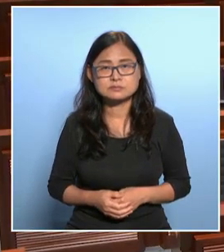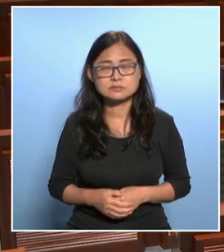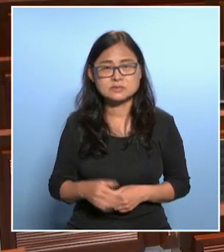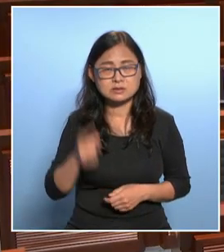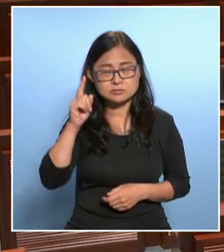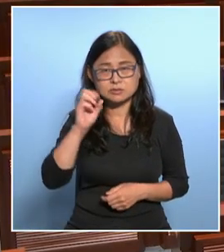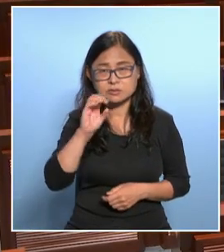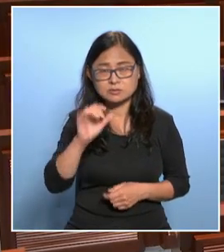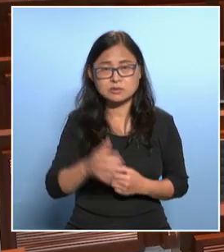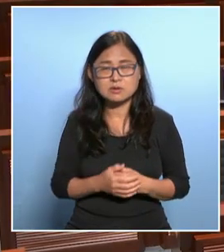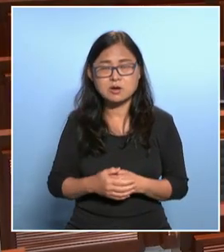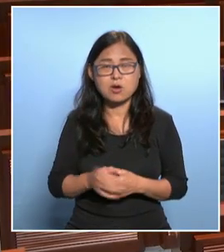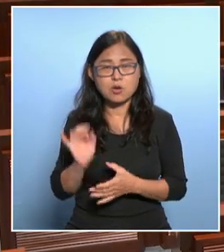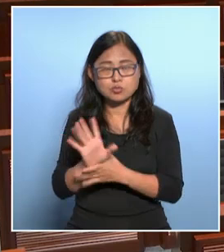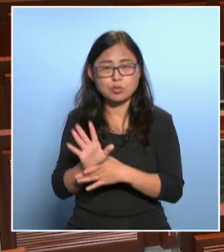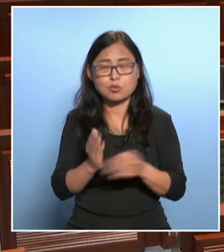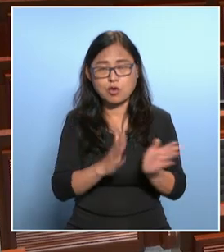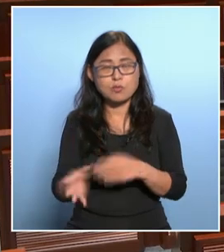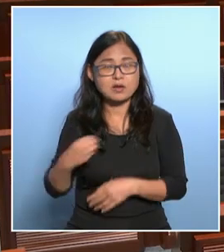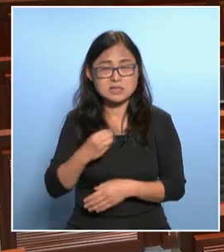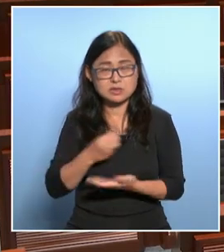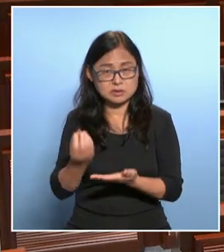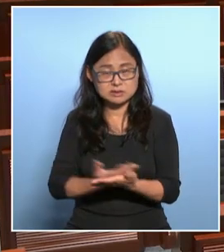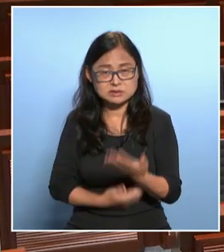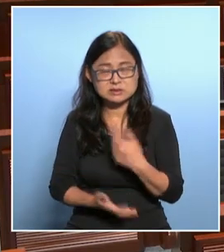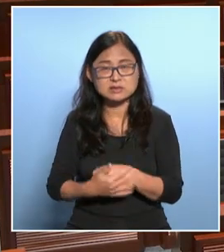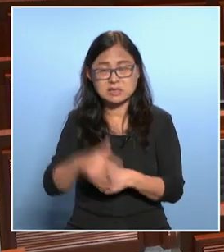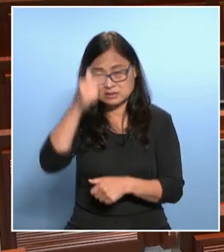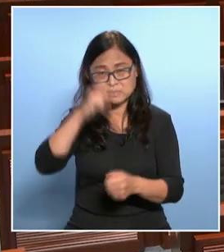place. Next, Dr. Se. Thank you.